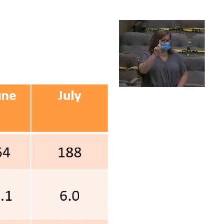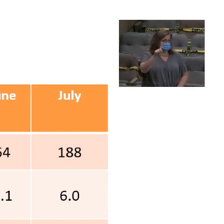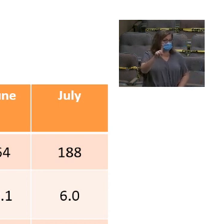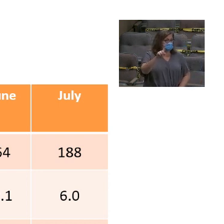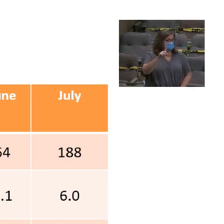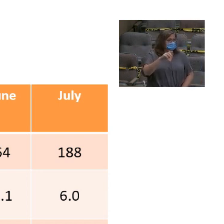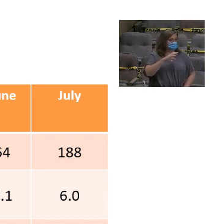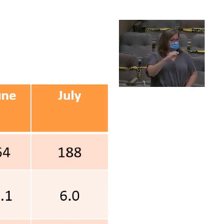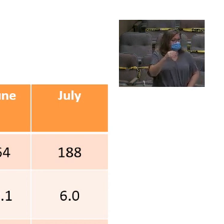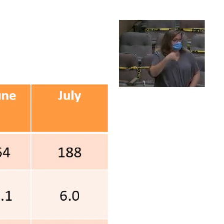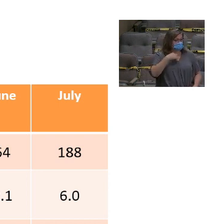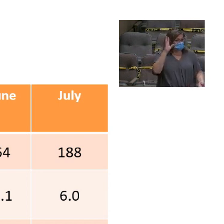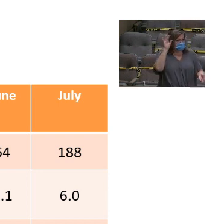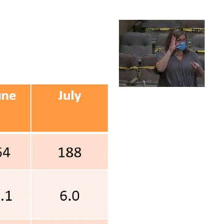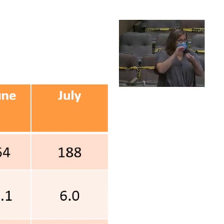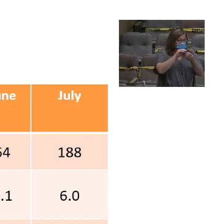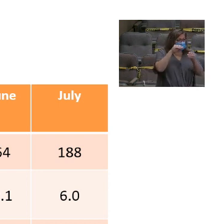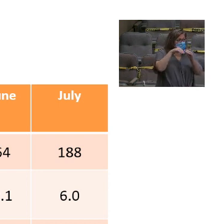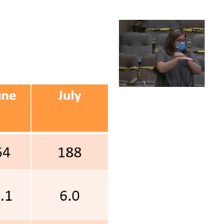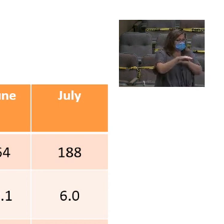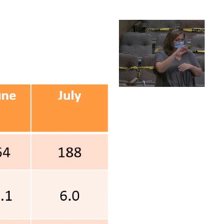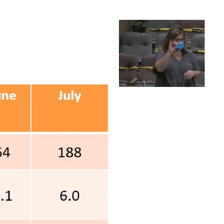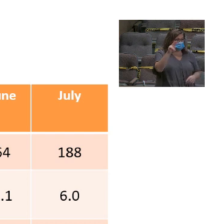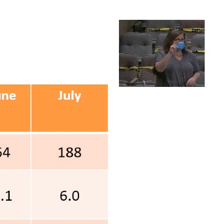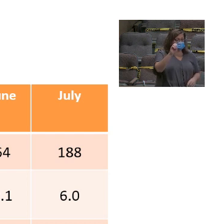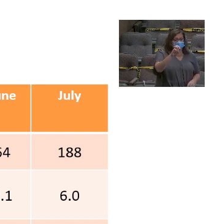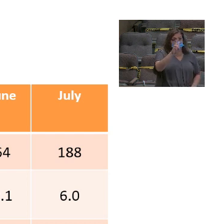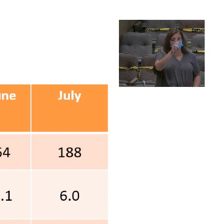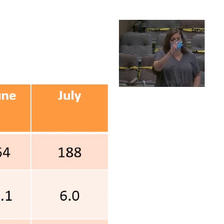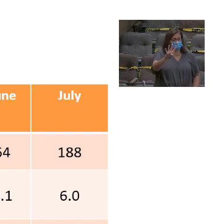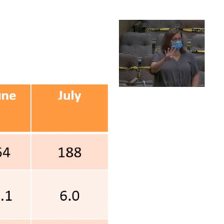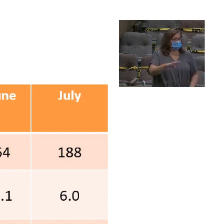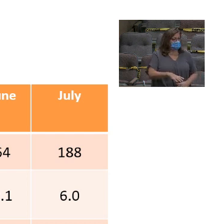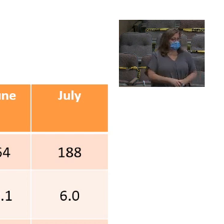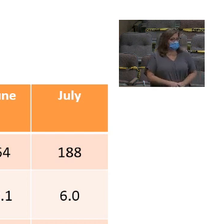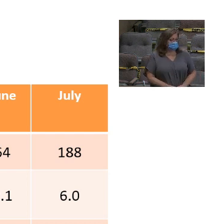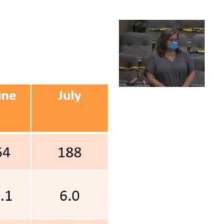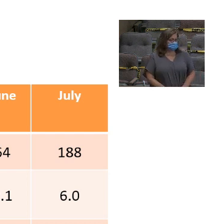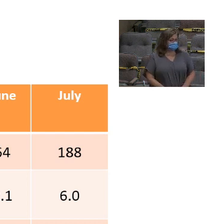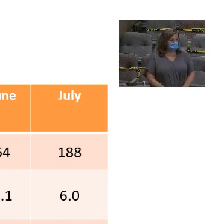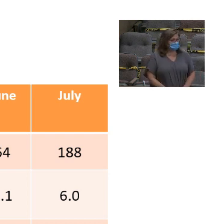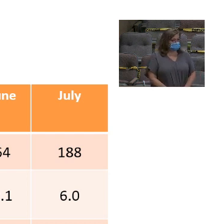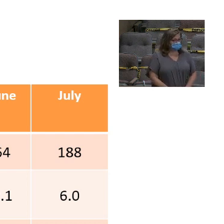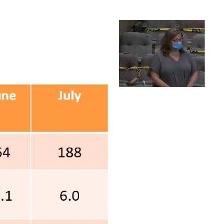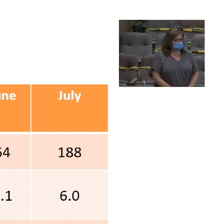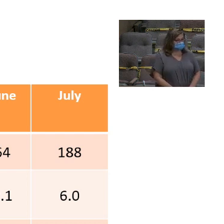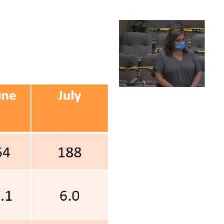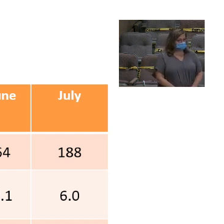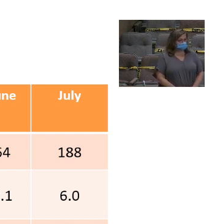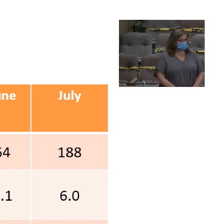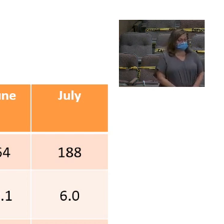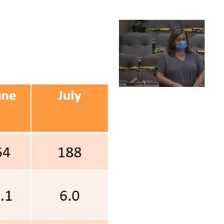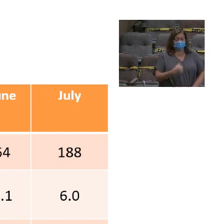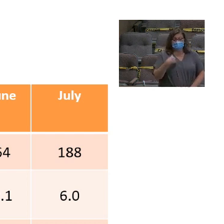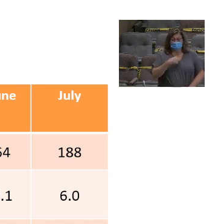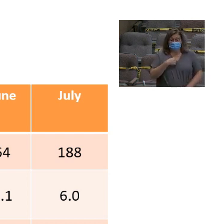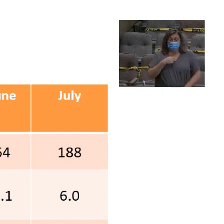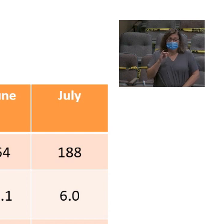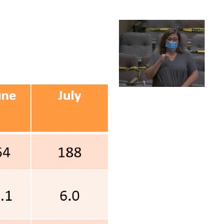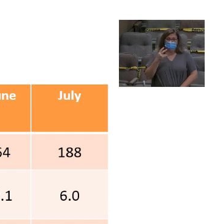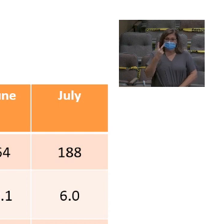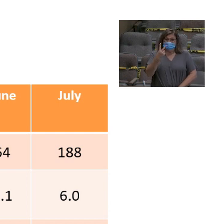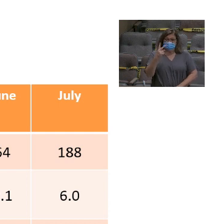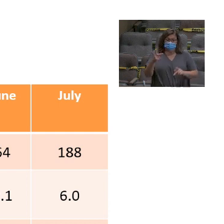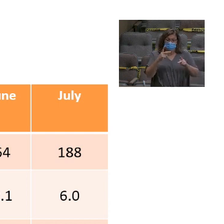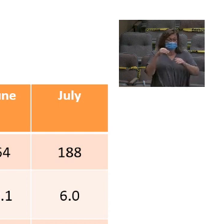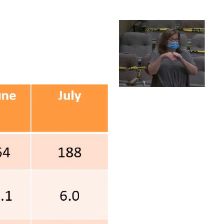of 64 admissions. We were down to 2.1 admissions a day. Compare that to 21 admissions